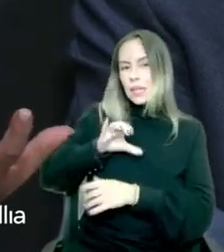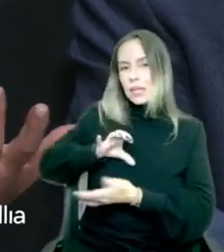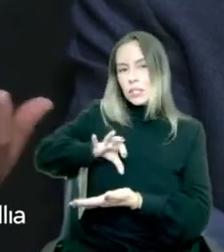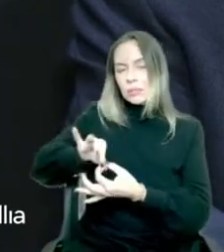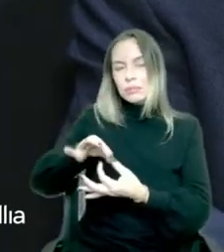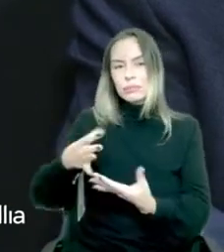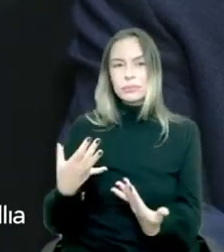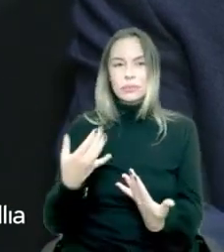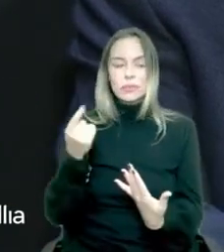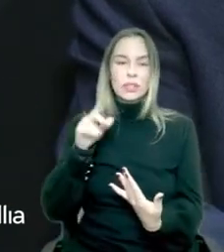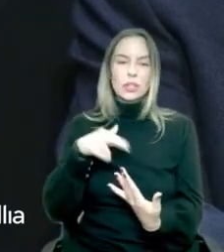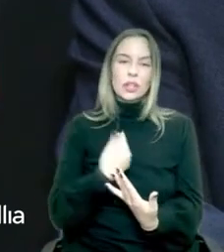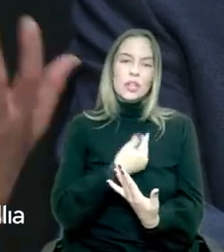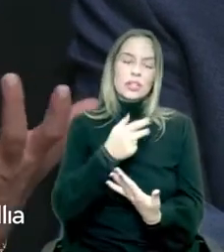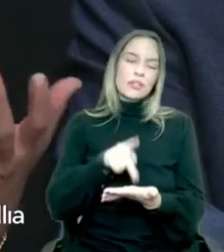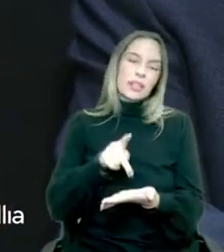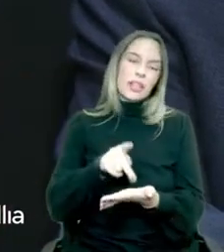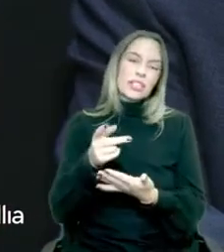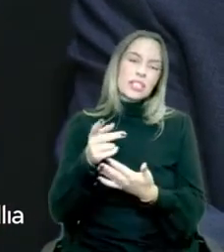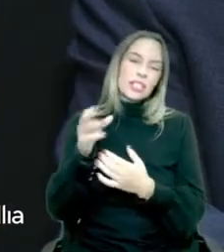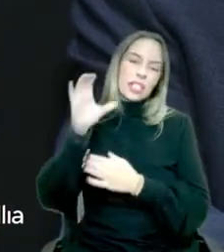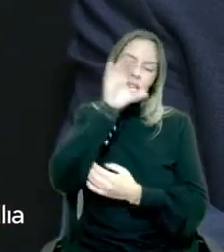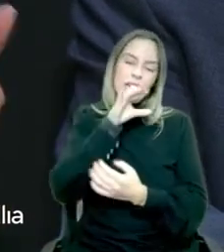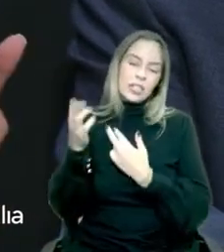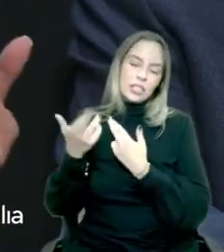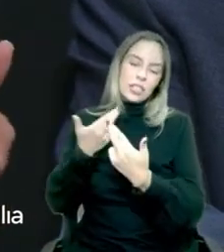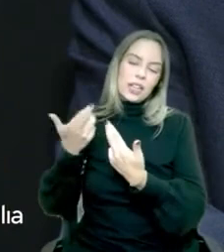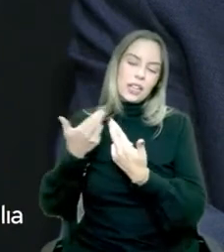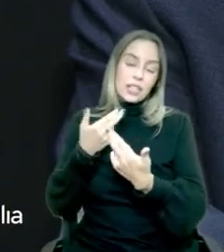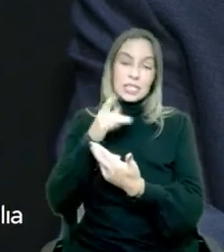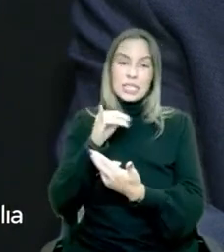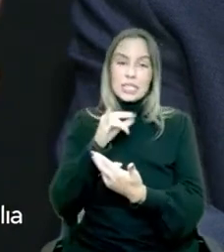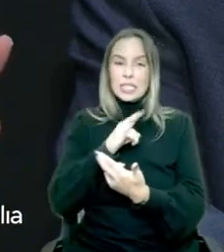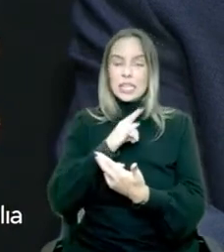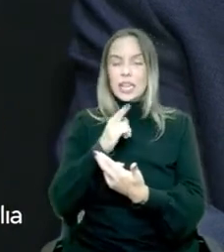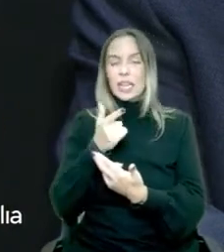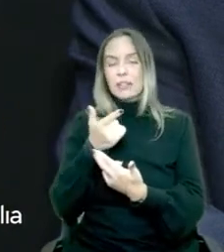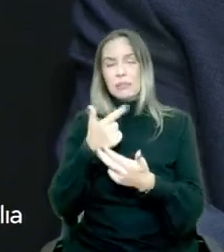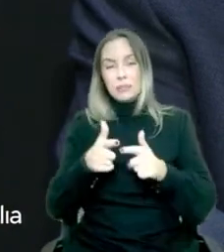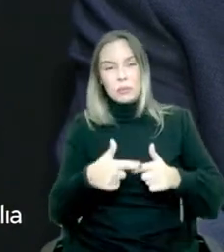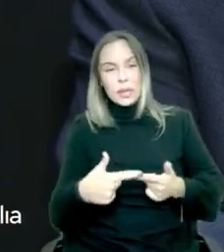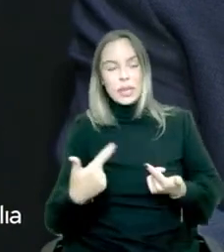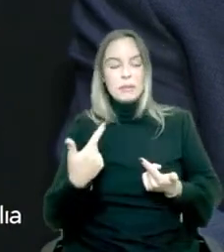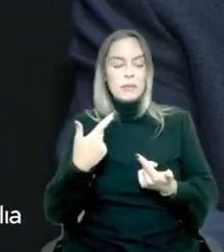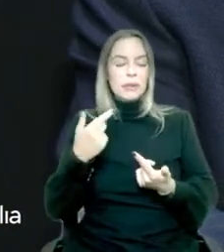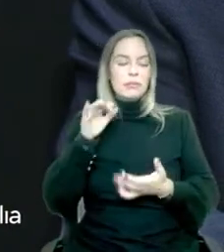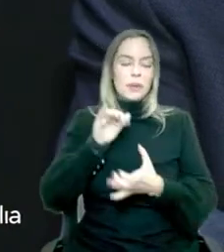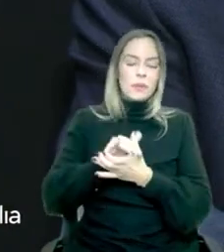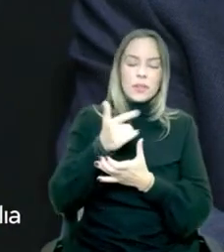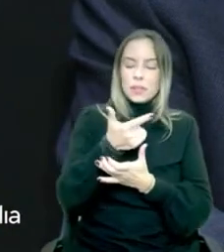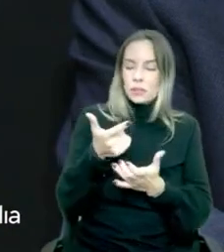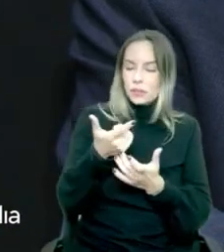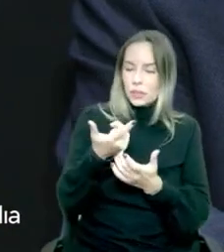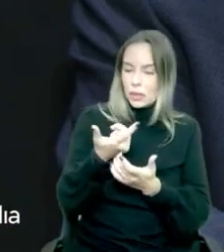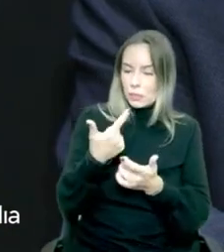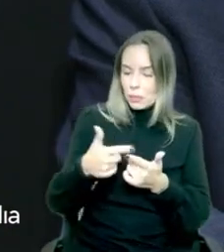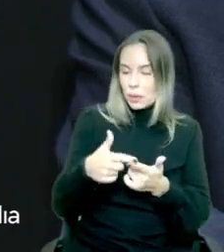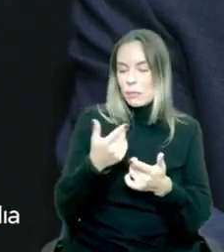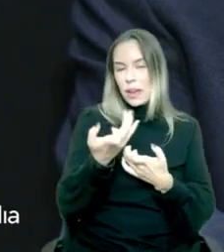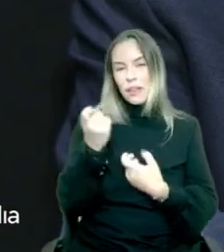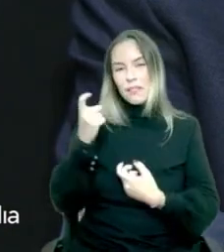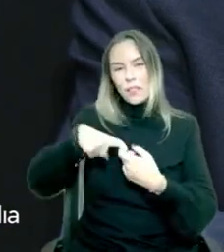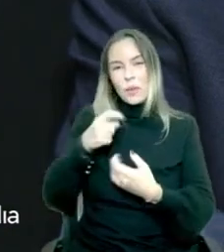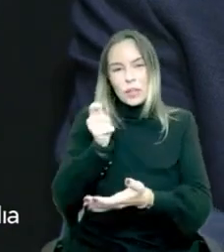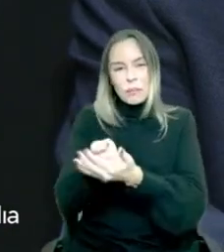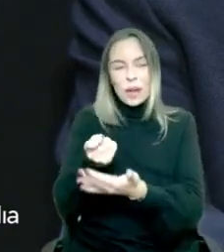customer relations. So if you've flown, if your Wi-Fi didn't work, you want a refund, you want a refund on your flight, whatever that might be, you